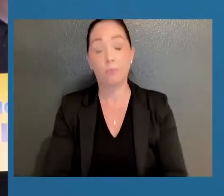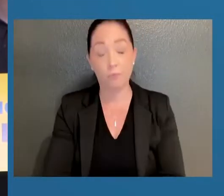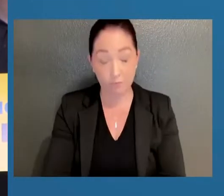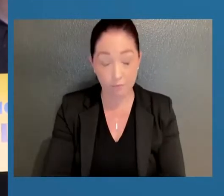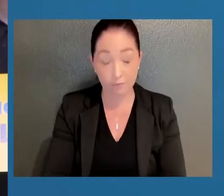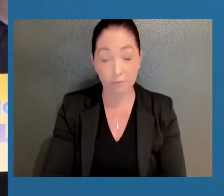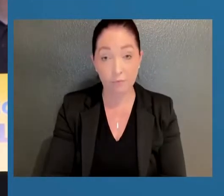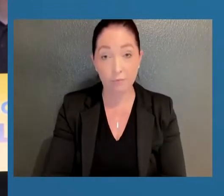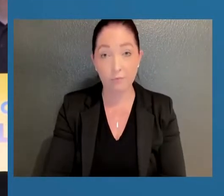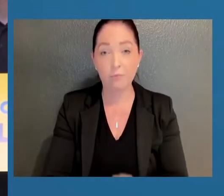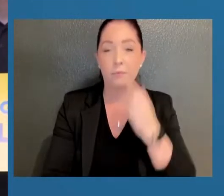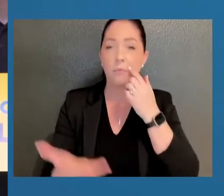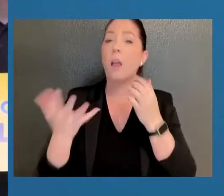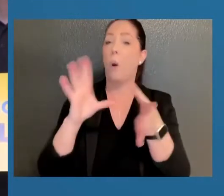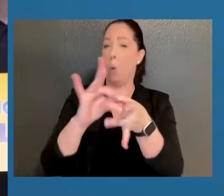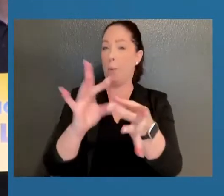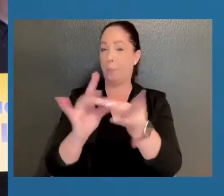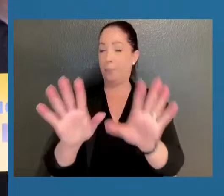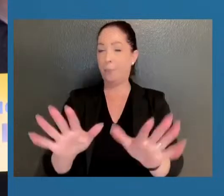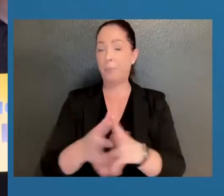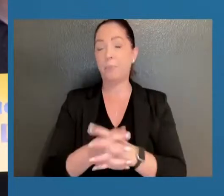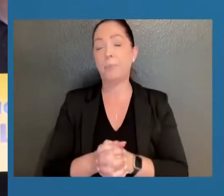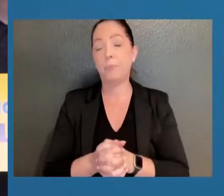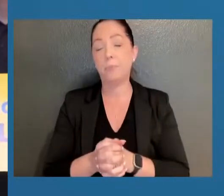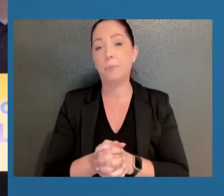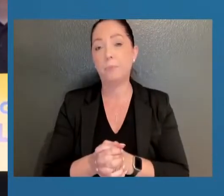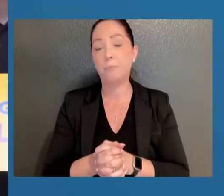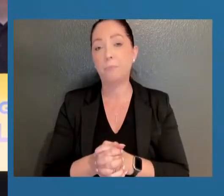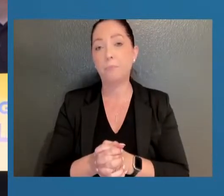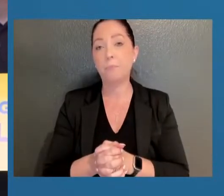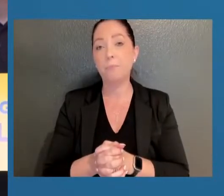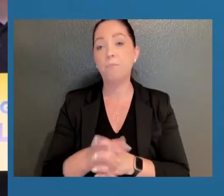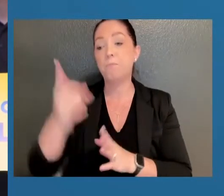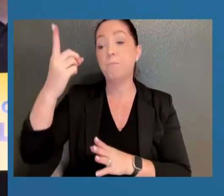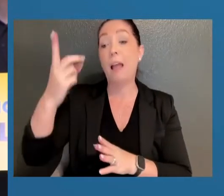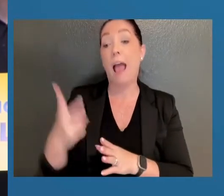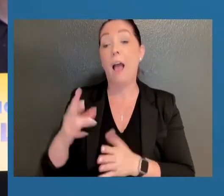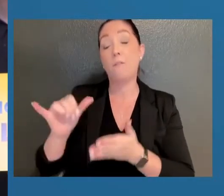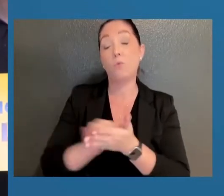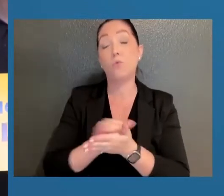I also want to say this. Despite the fact that half of all New York